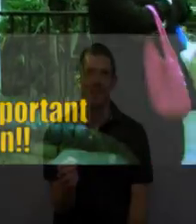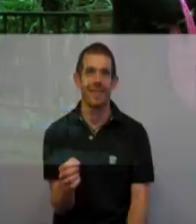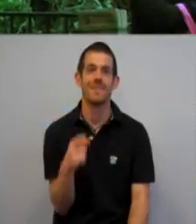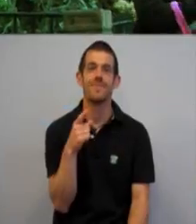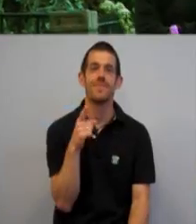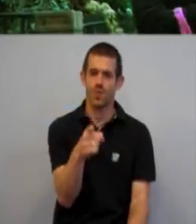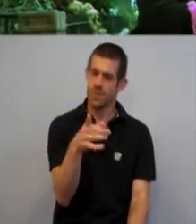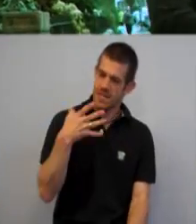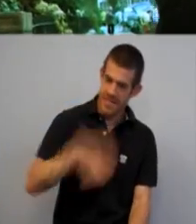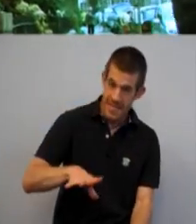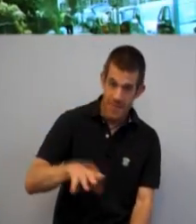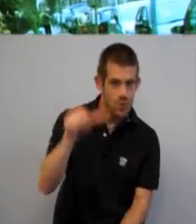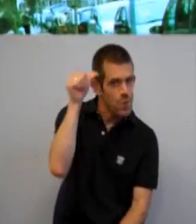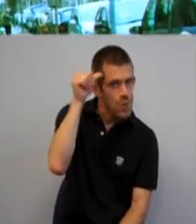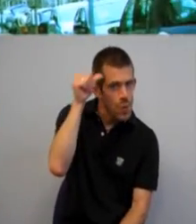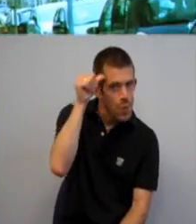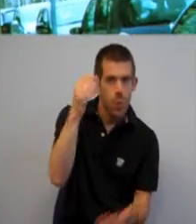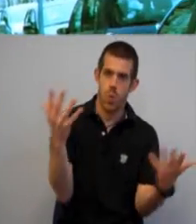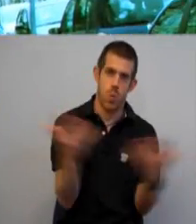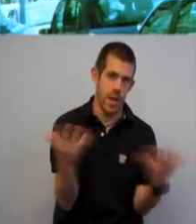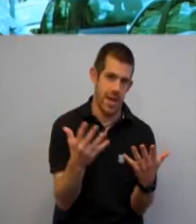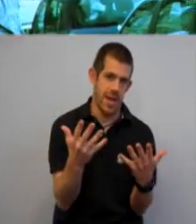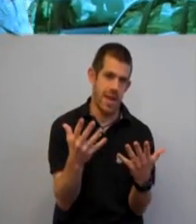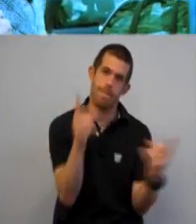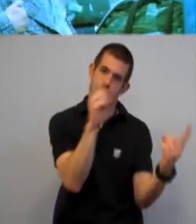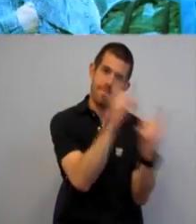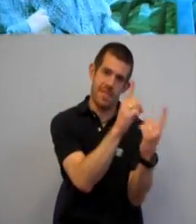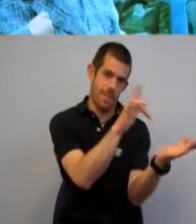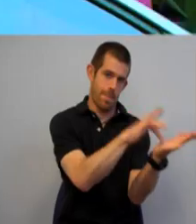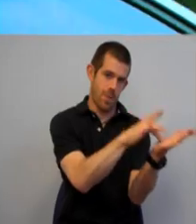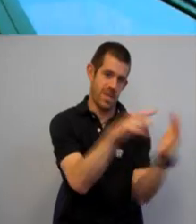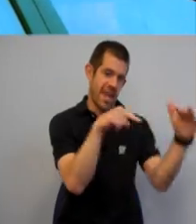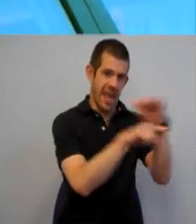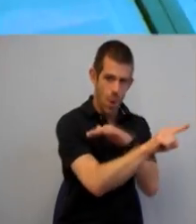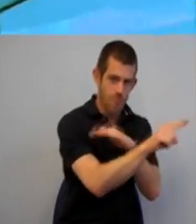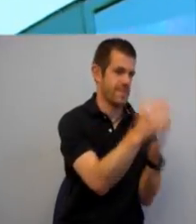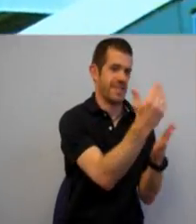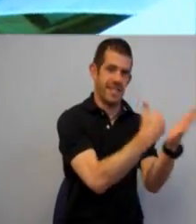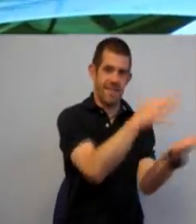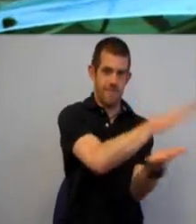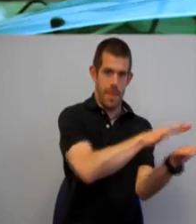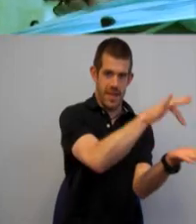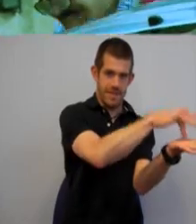until you're told it's safe by the fire service.